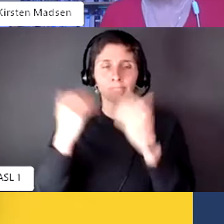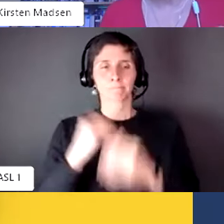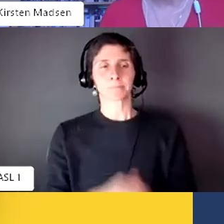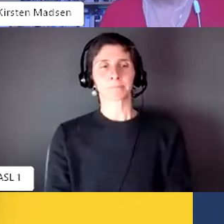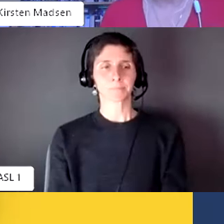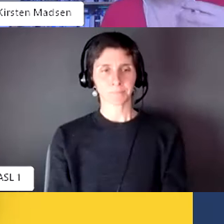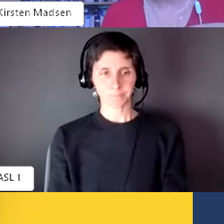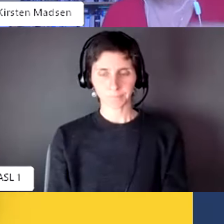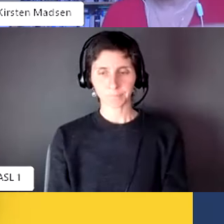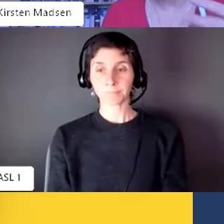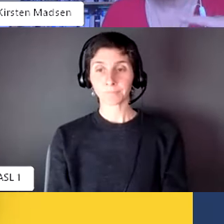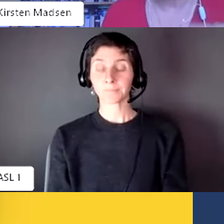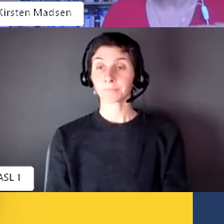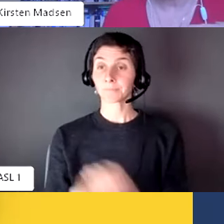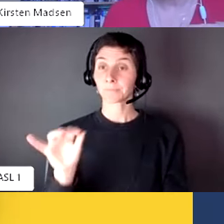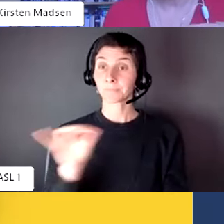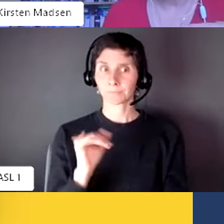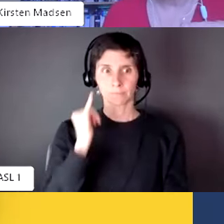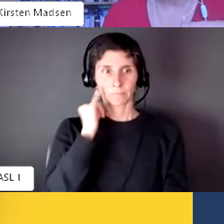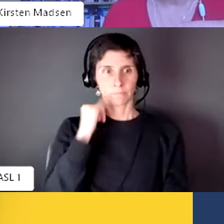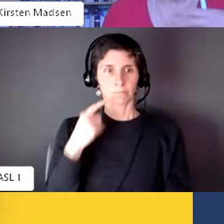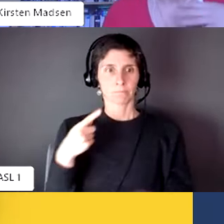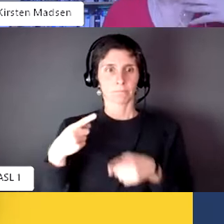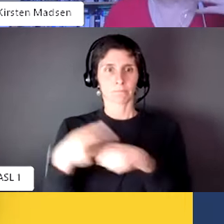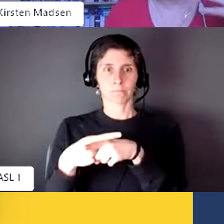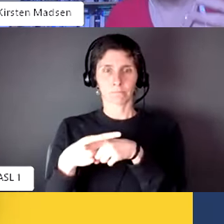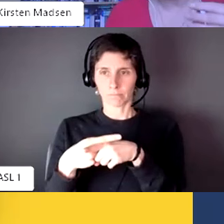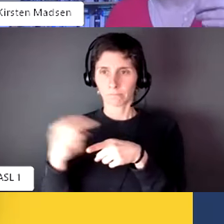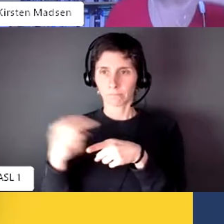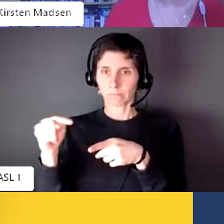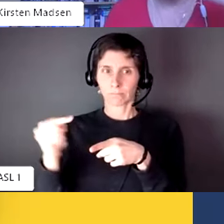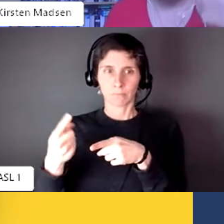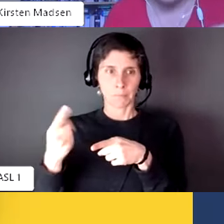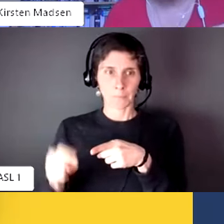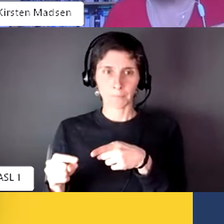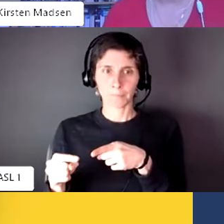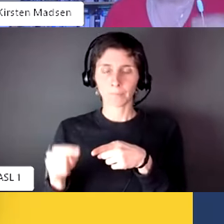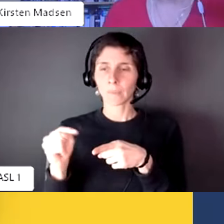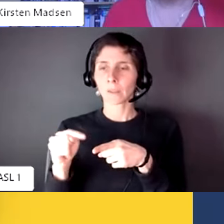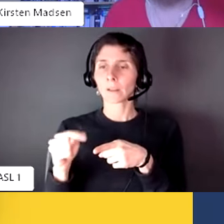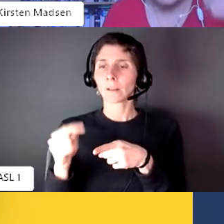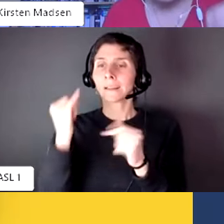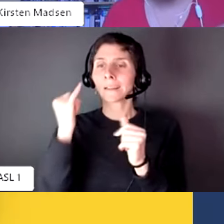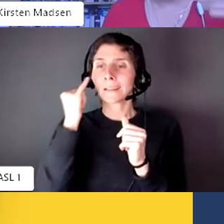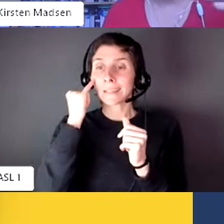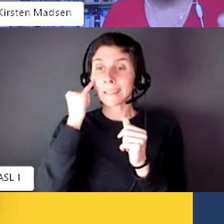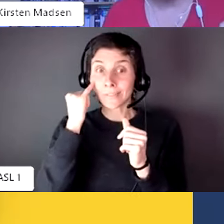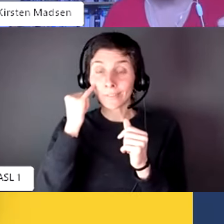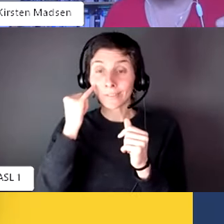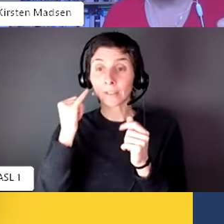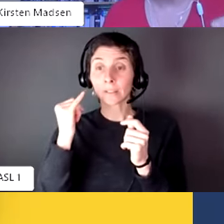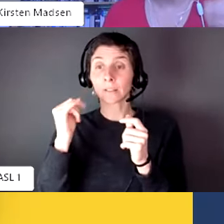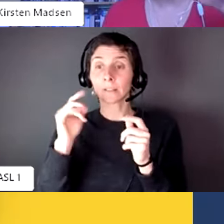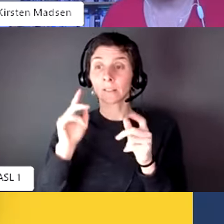that when there is conflict, if people want to actually share